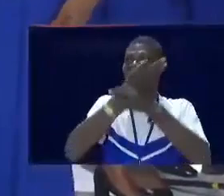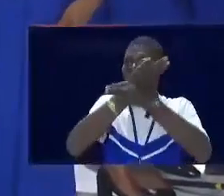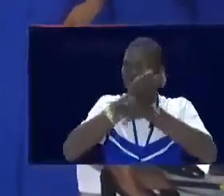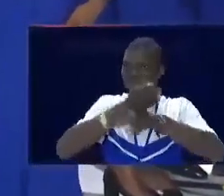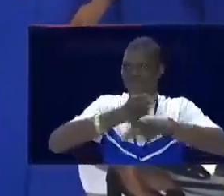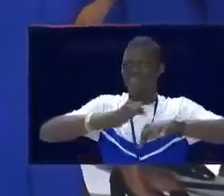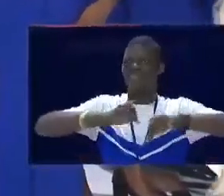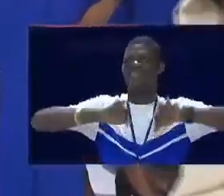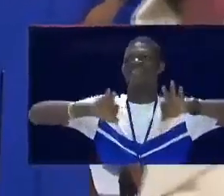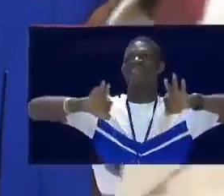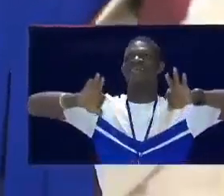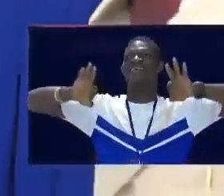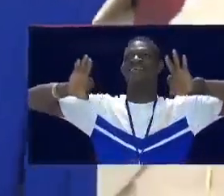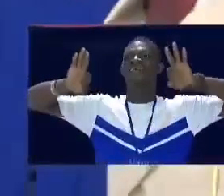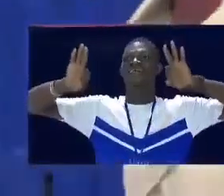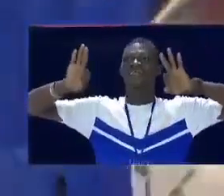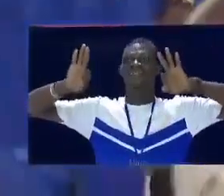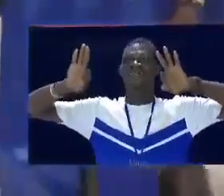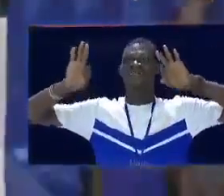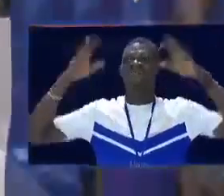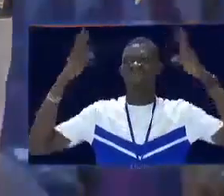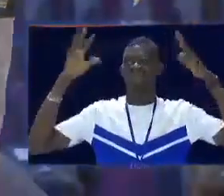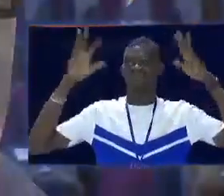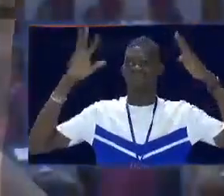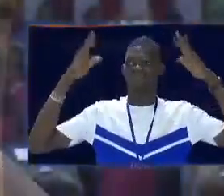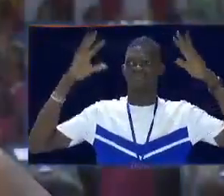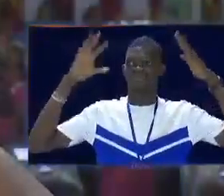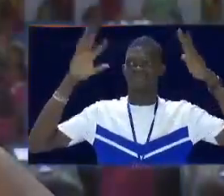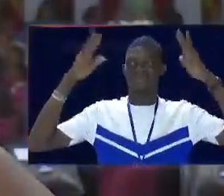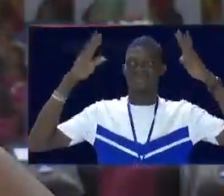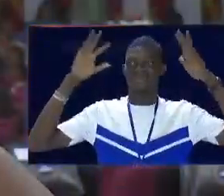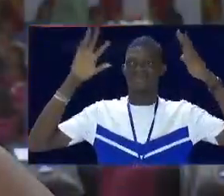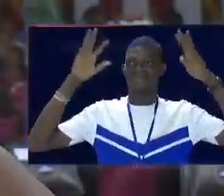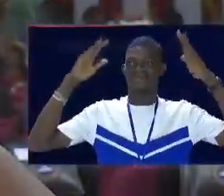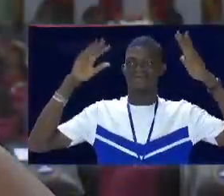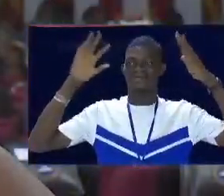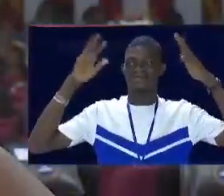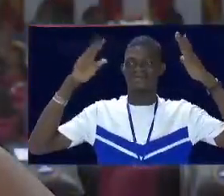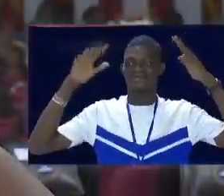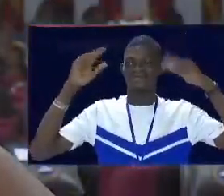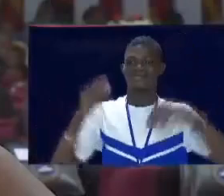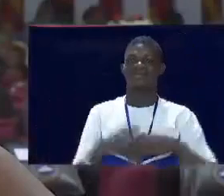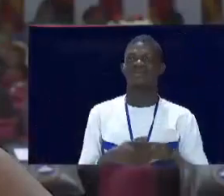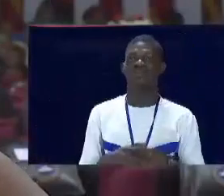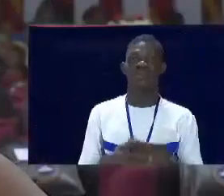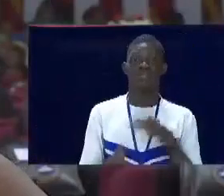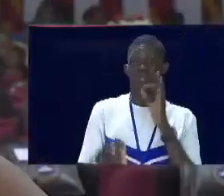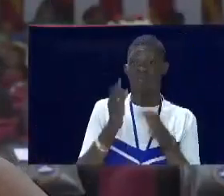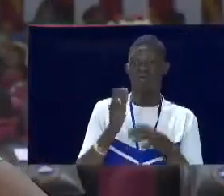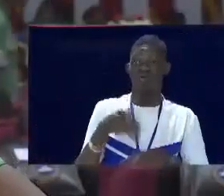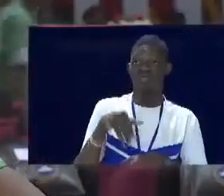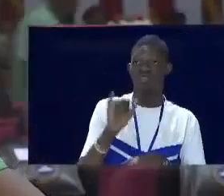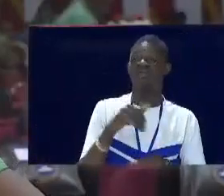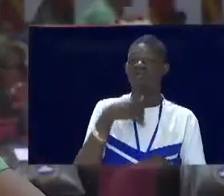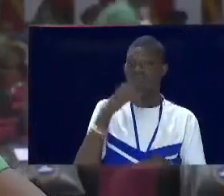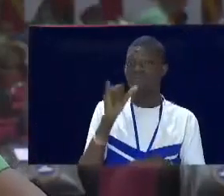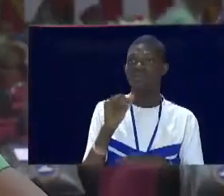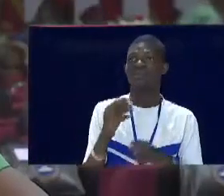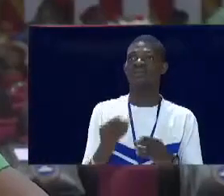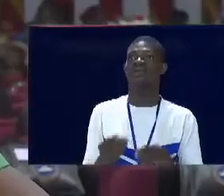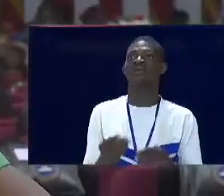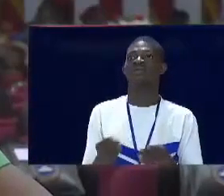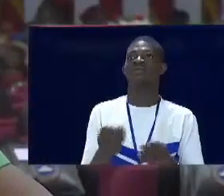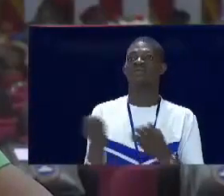free. If you still have not been served,